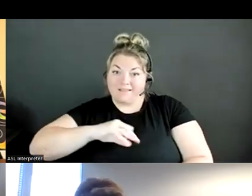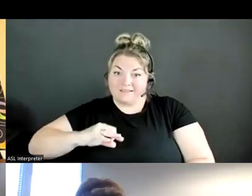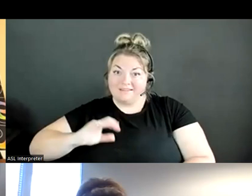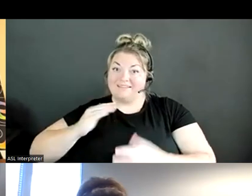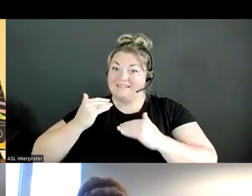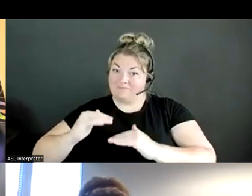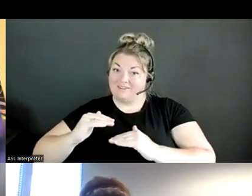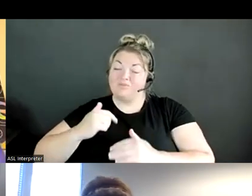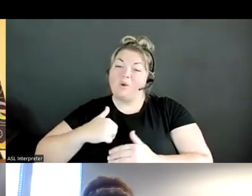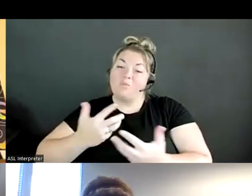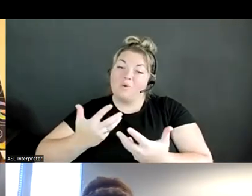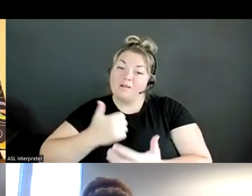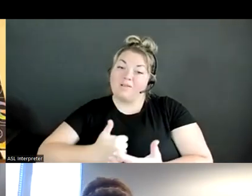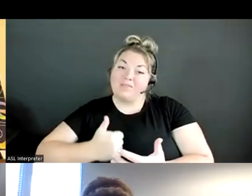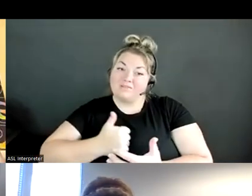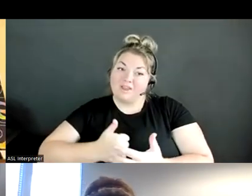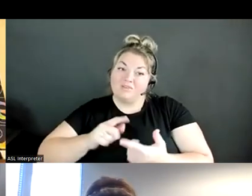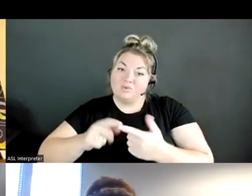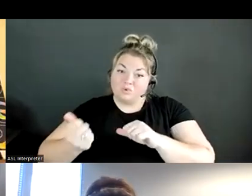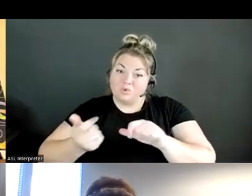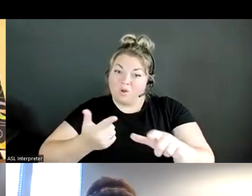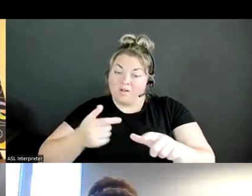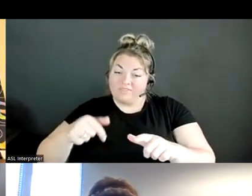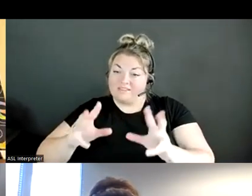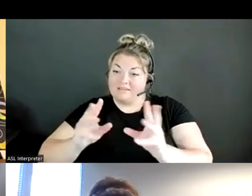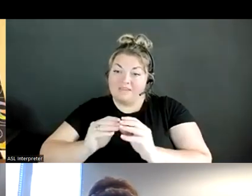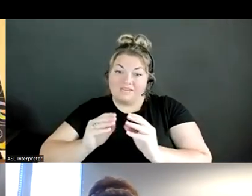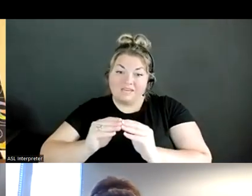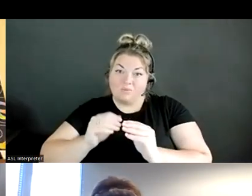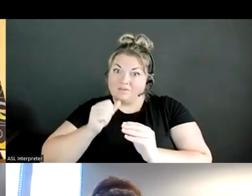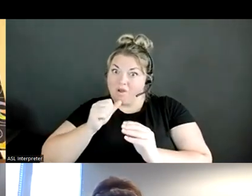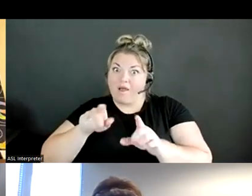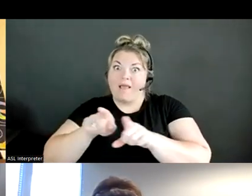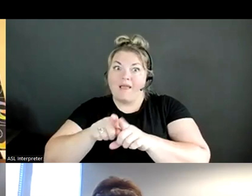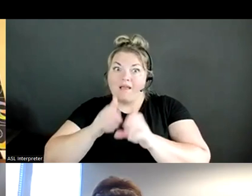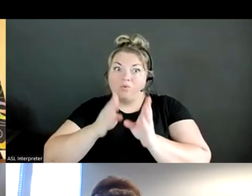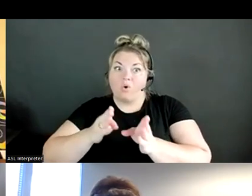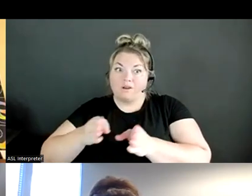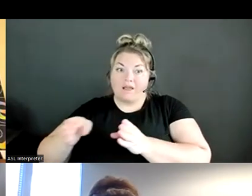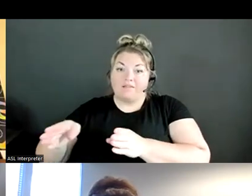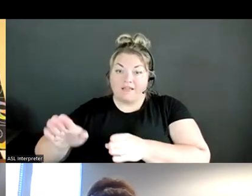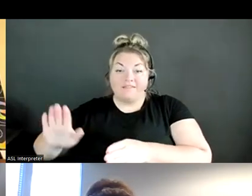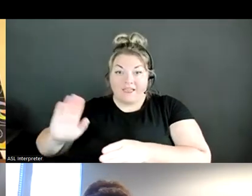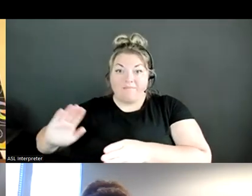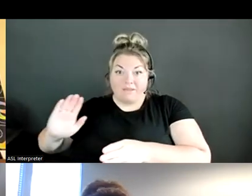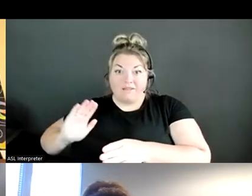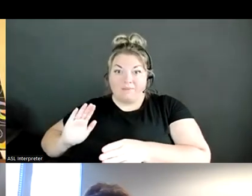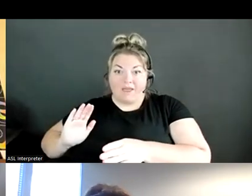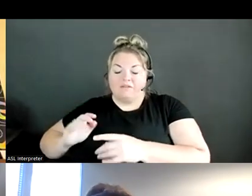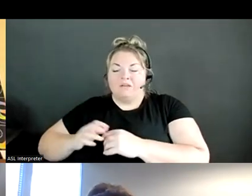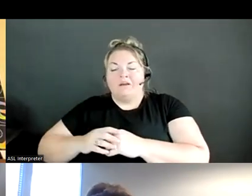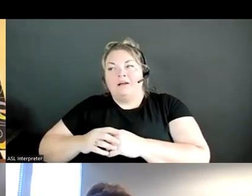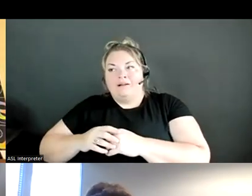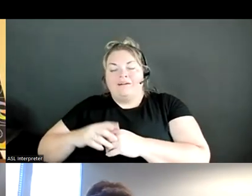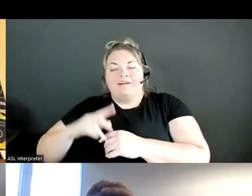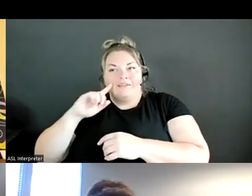want to apologize to you all that this meeting was not as organized as they have been in the past. And I think that